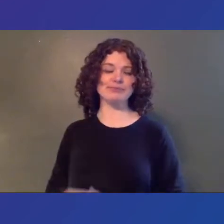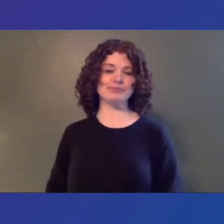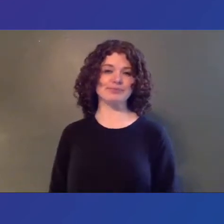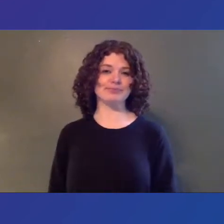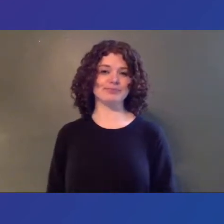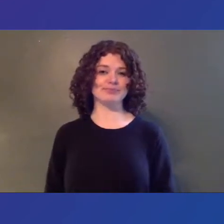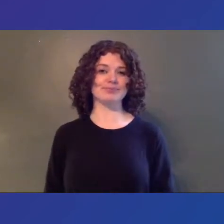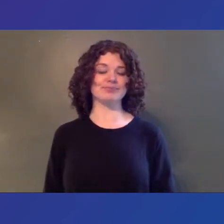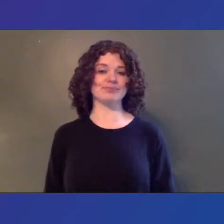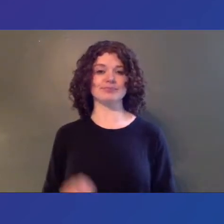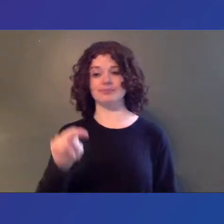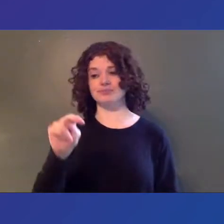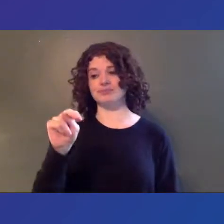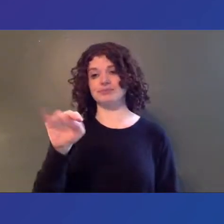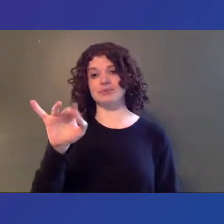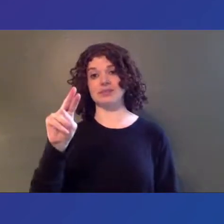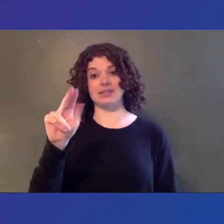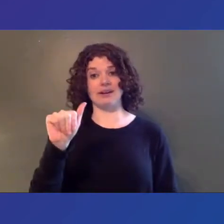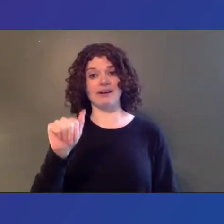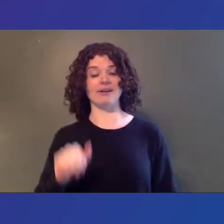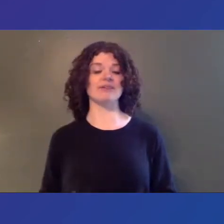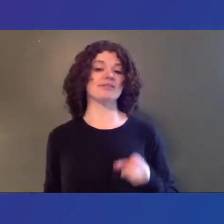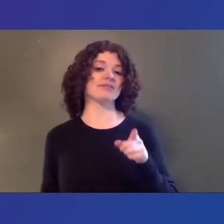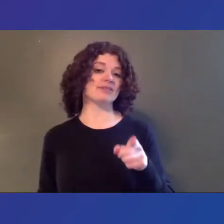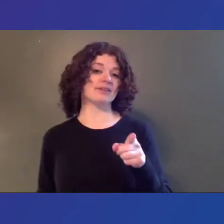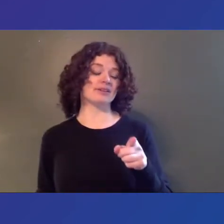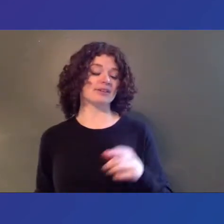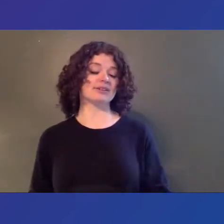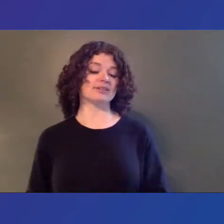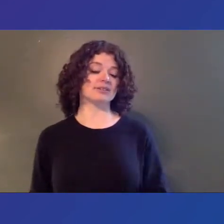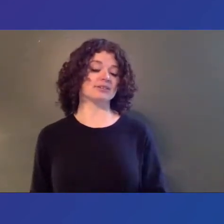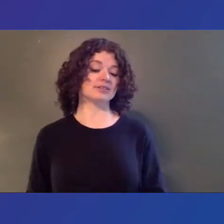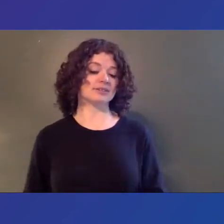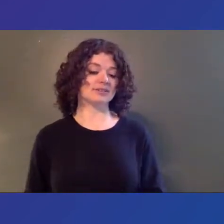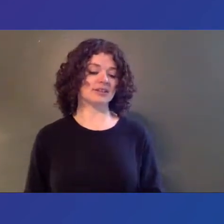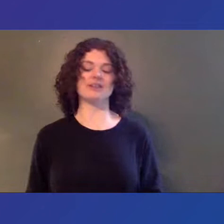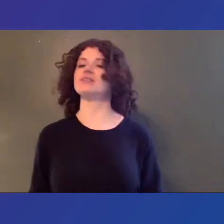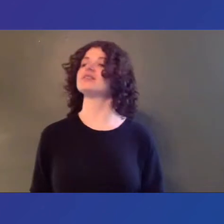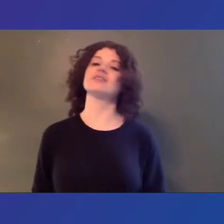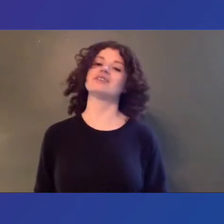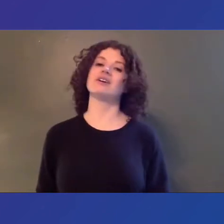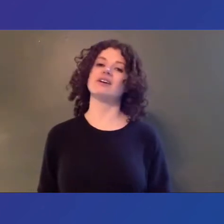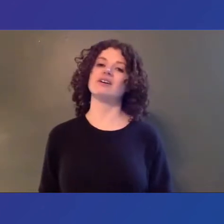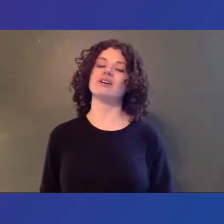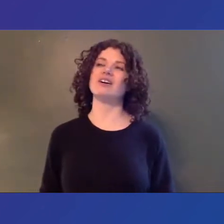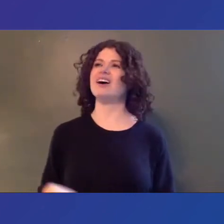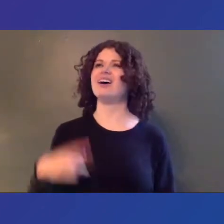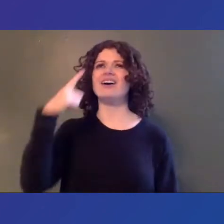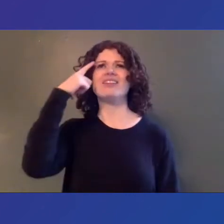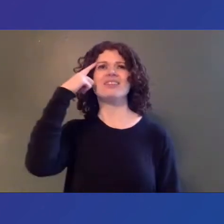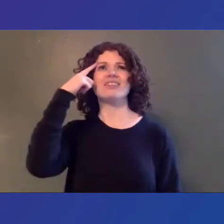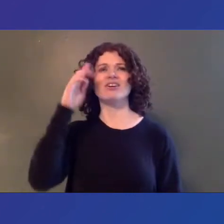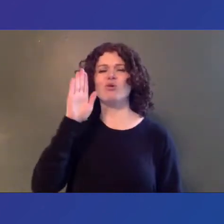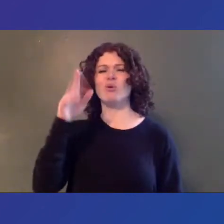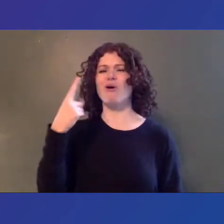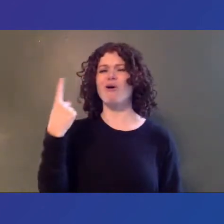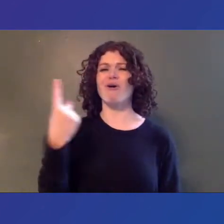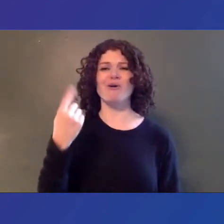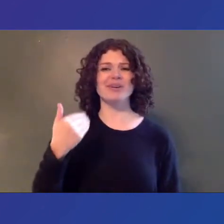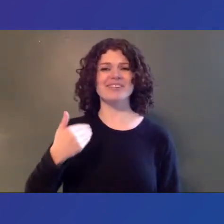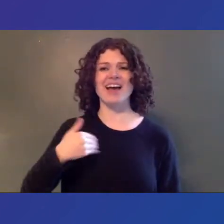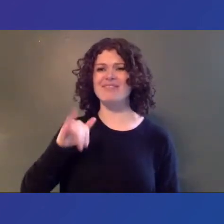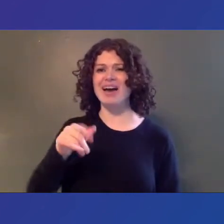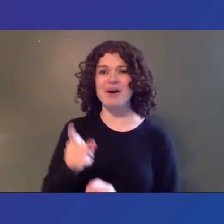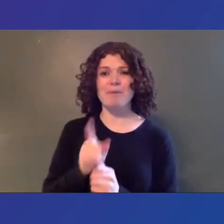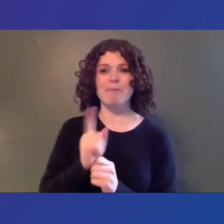Nina here. I think that there's always going to be moments of like, I can't handle this.